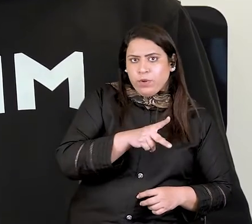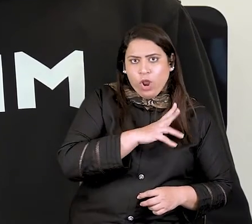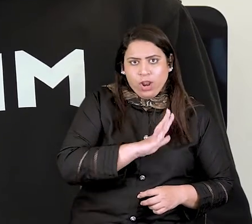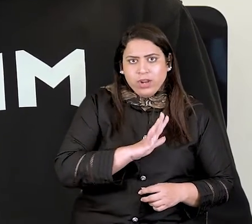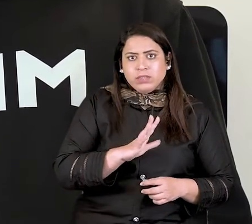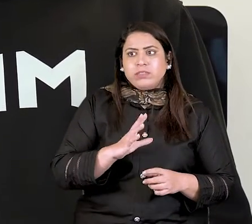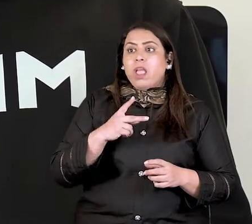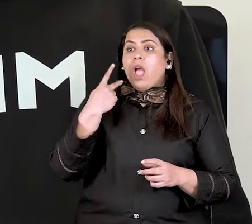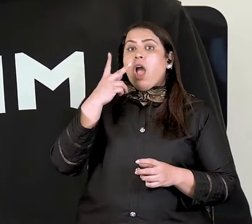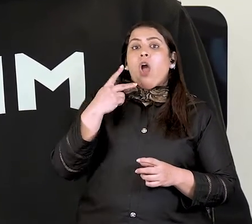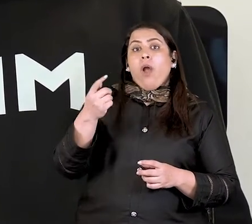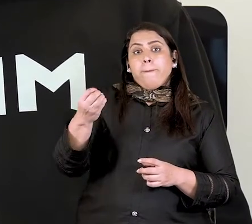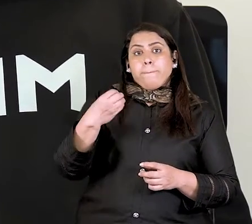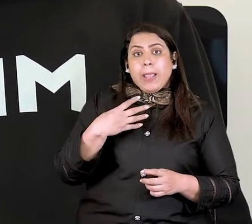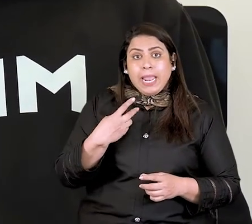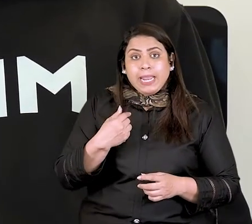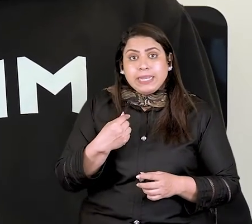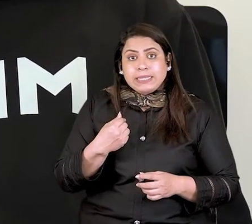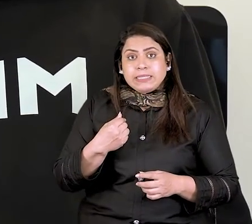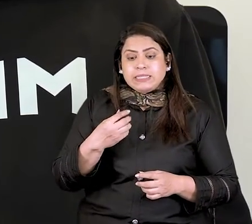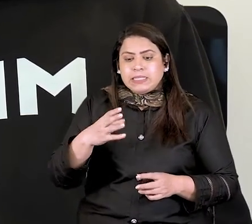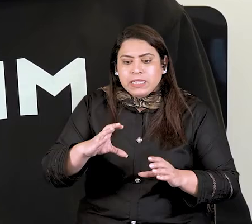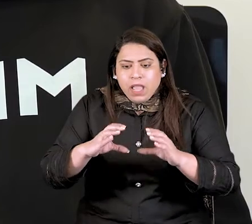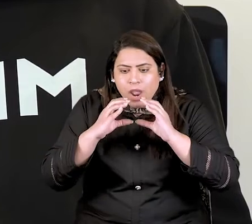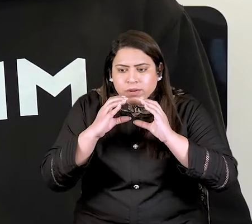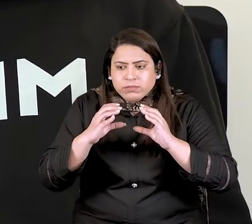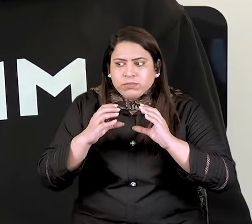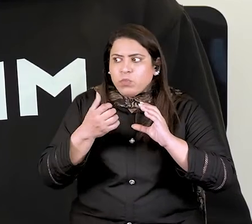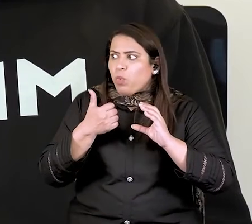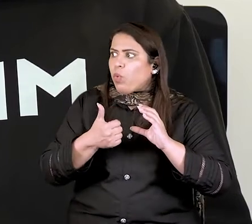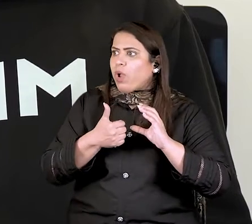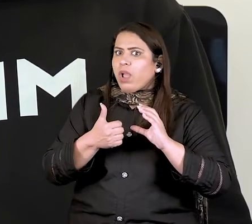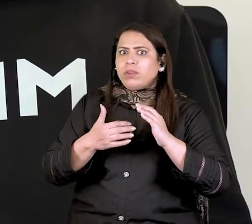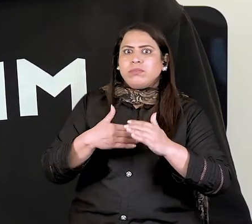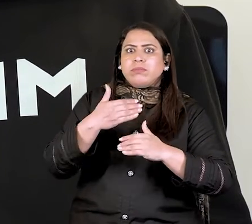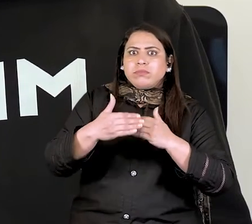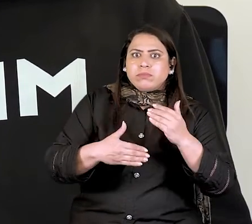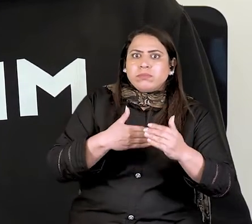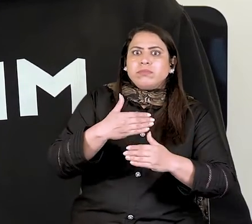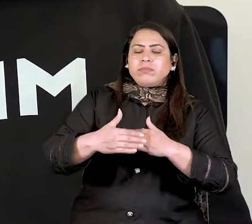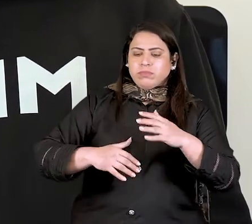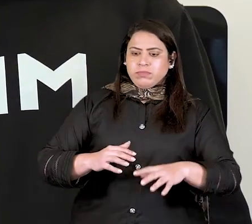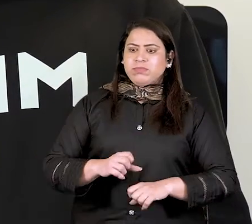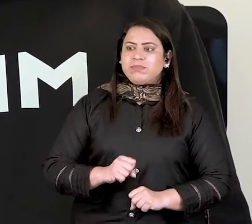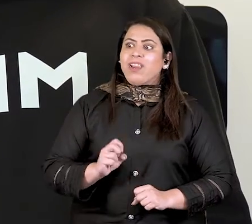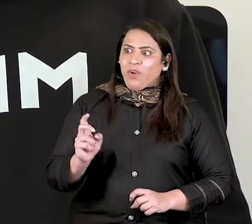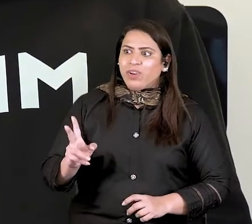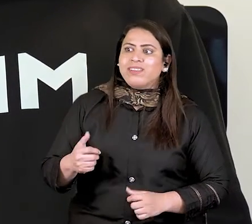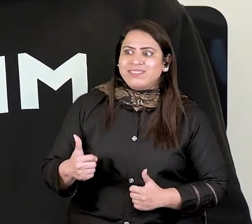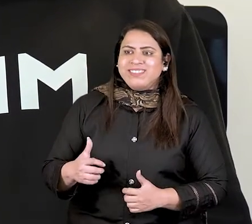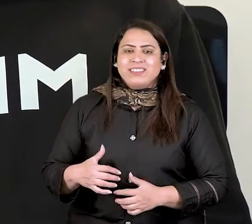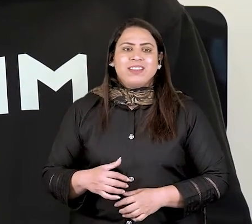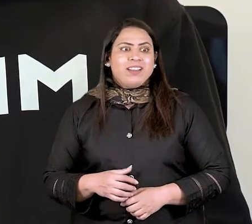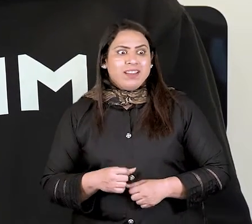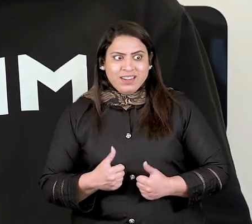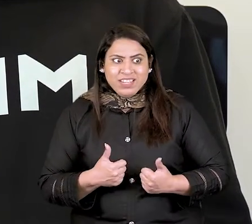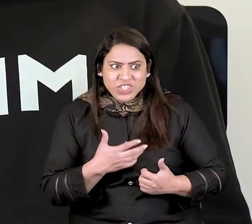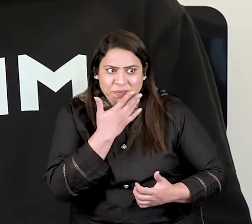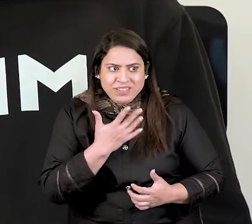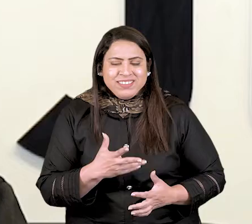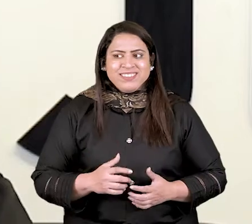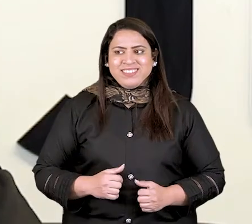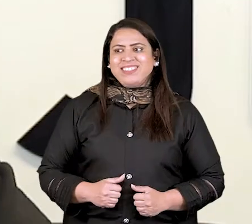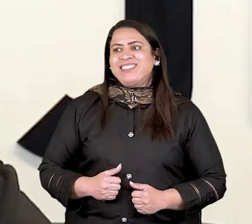served over 300 burgers to my friends before opening of BRIM. Okay, and this is the one that I used to make. So I was confident about the